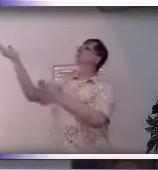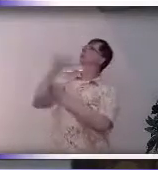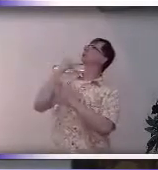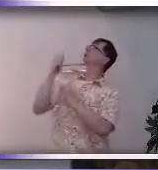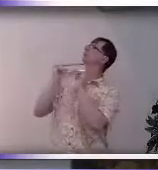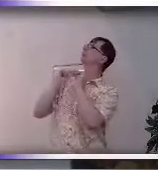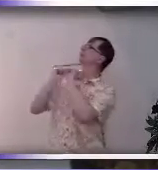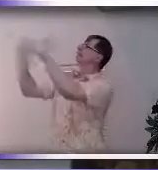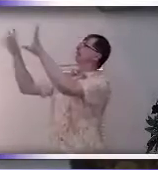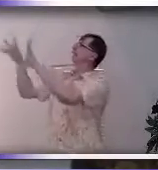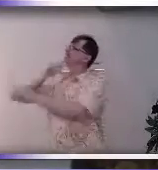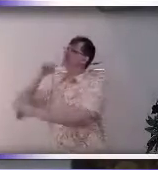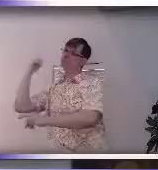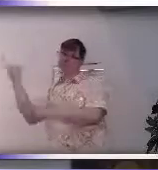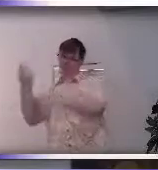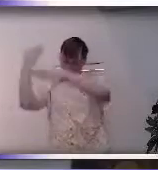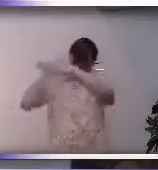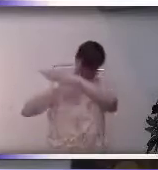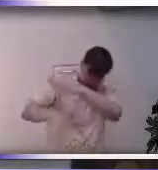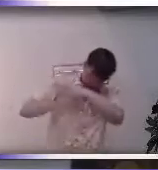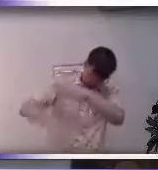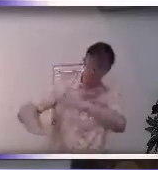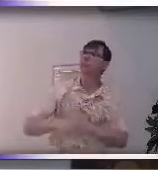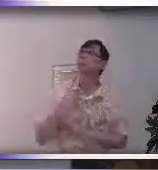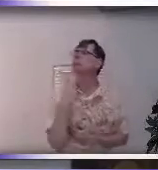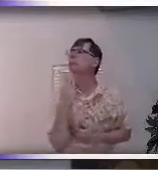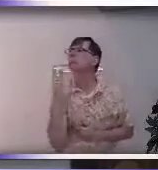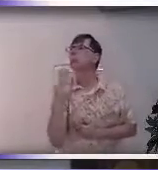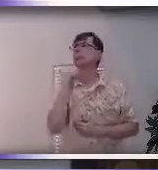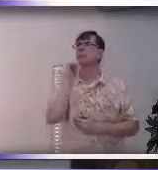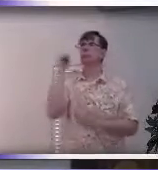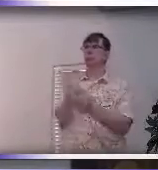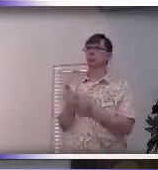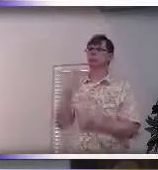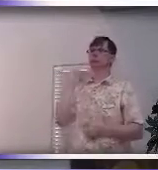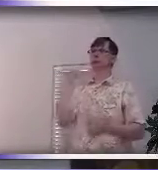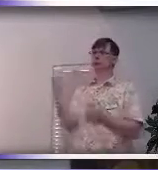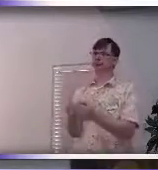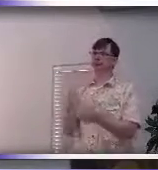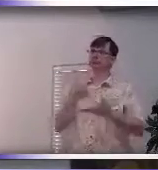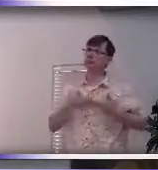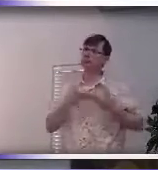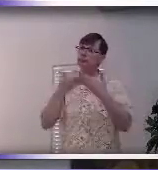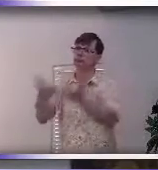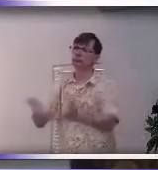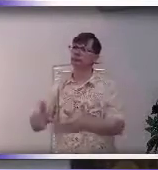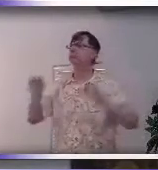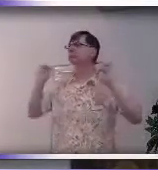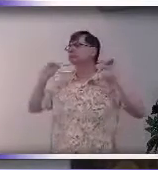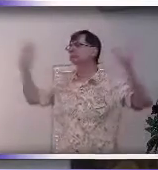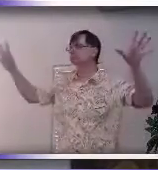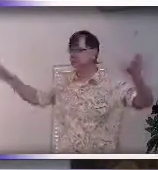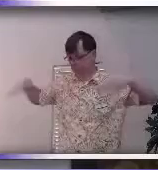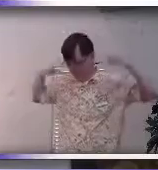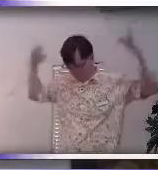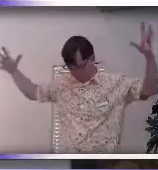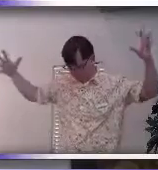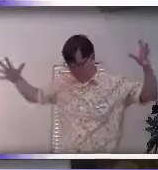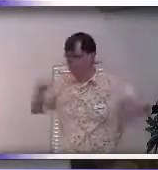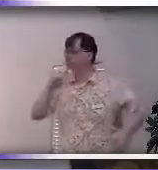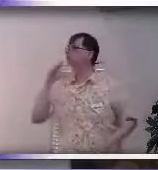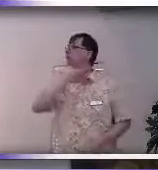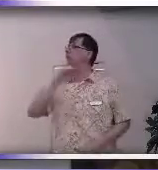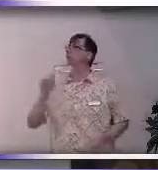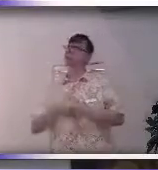experience. That is the bottom of the V, where Spirit gets to have an experience. And